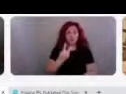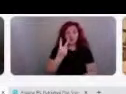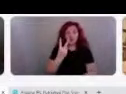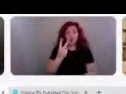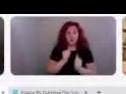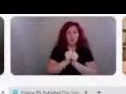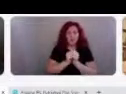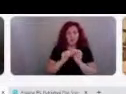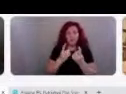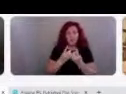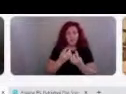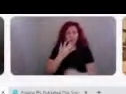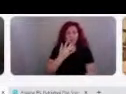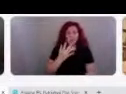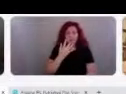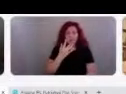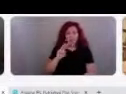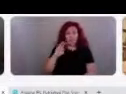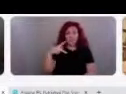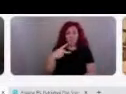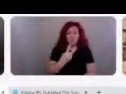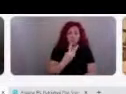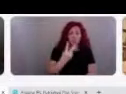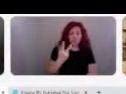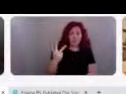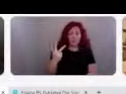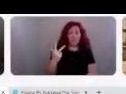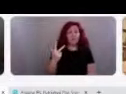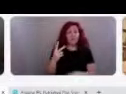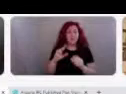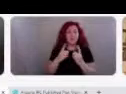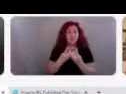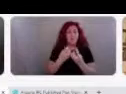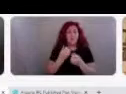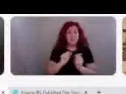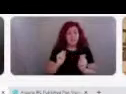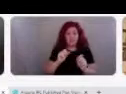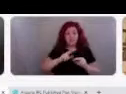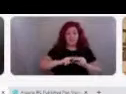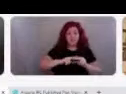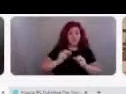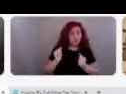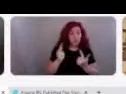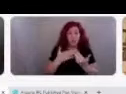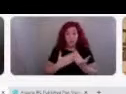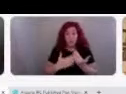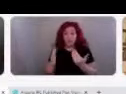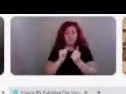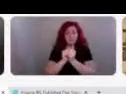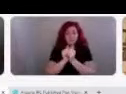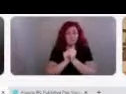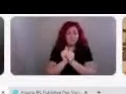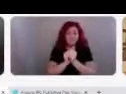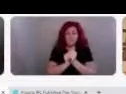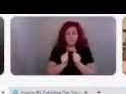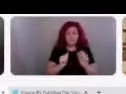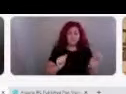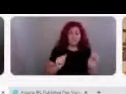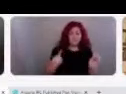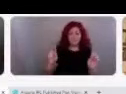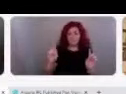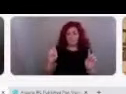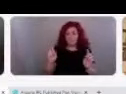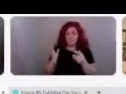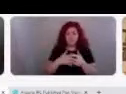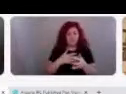maps where maybe two to three districts were the safe seats and all the remaining districts were sufficiently competitive that either major party could win each cycle if they nominated the right person